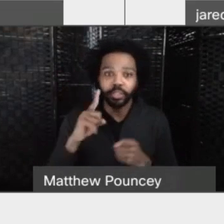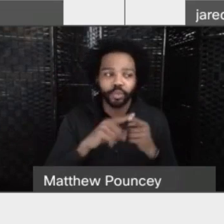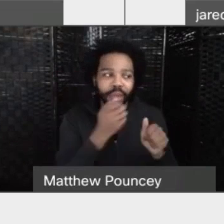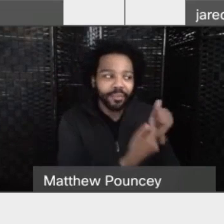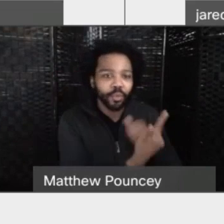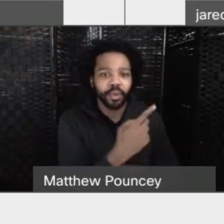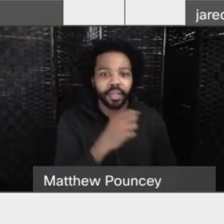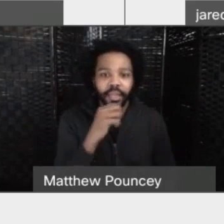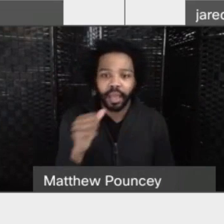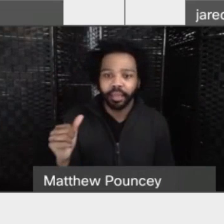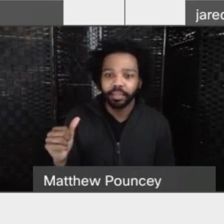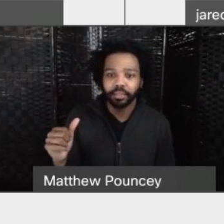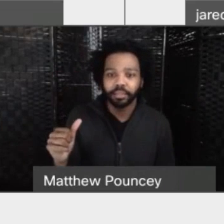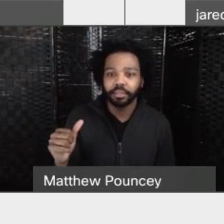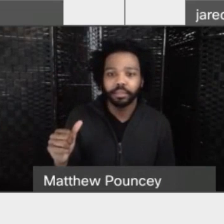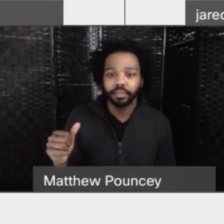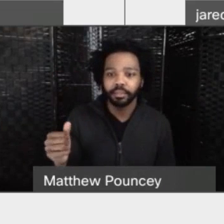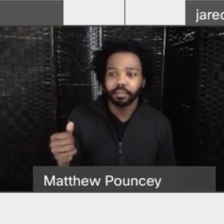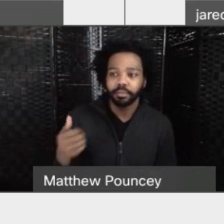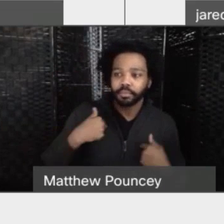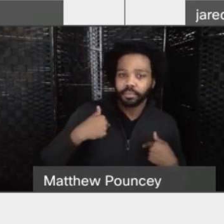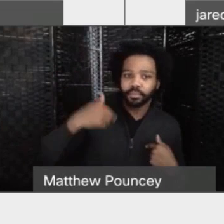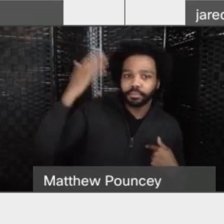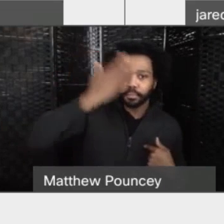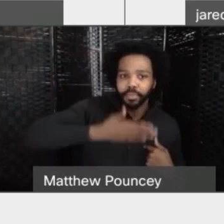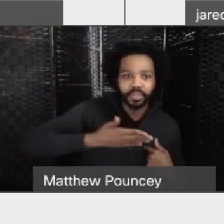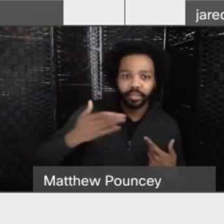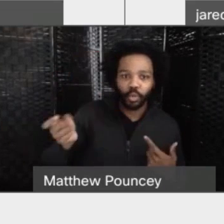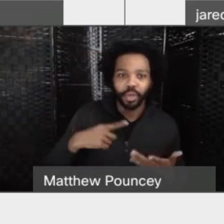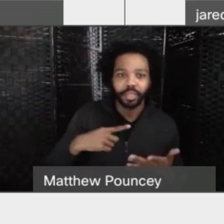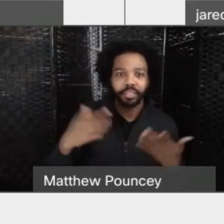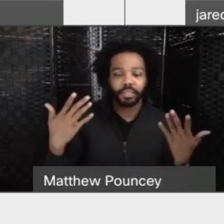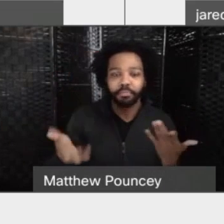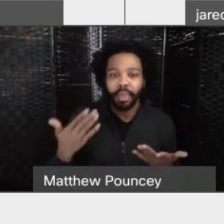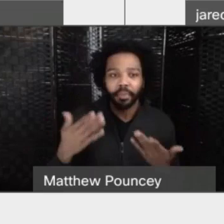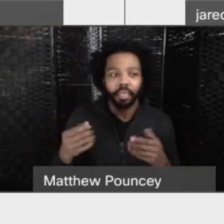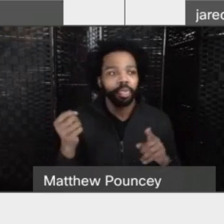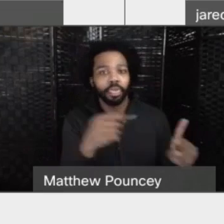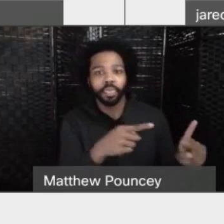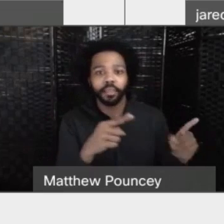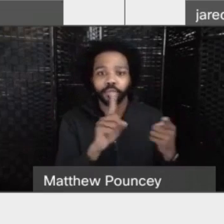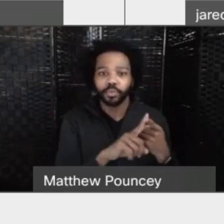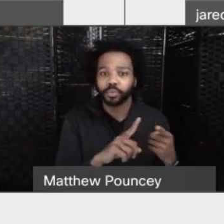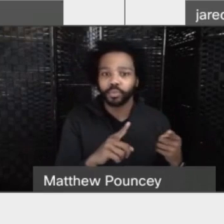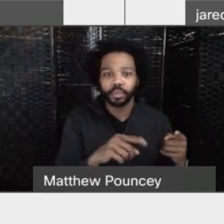because I didn't see the question that was missed, and it may have gone to.